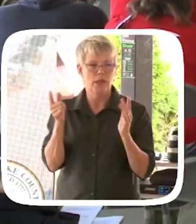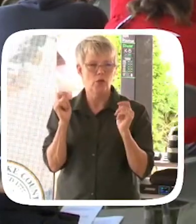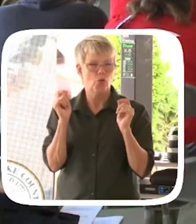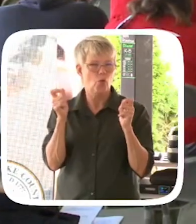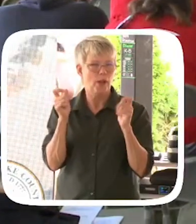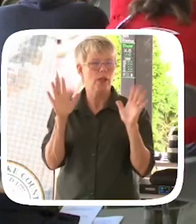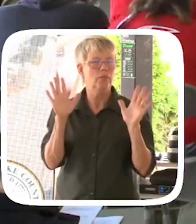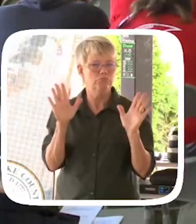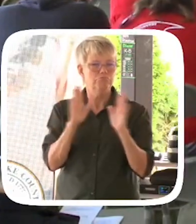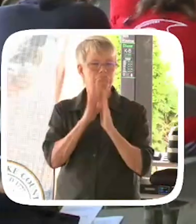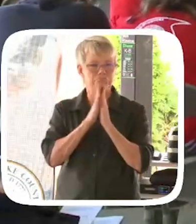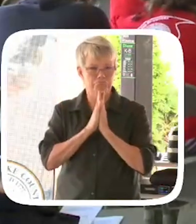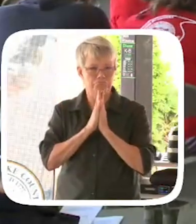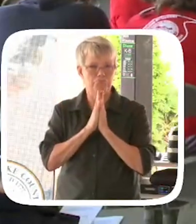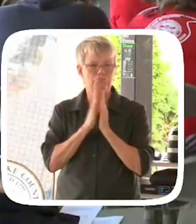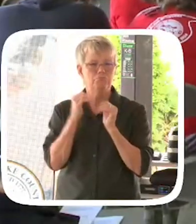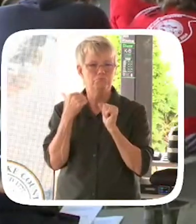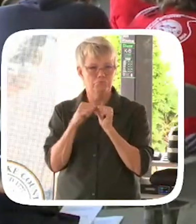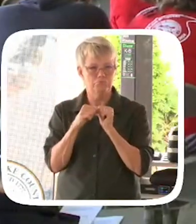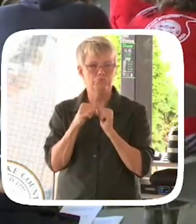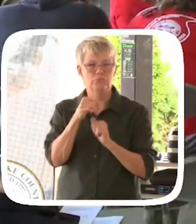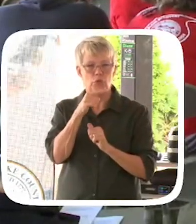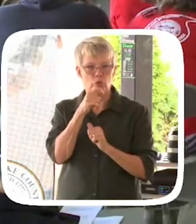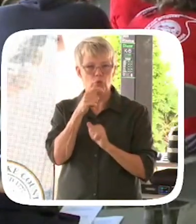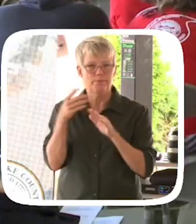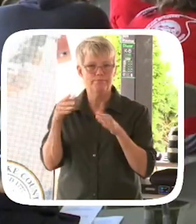quick moment of silence for those lost.